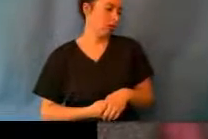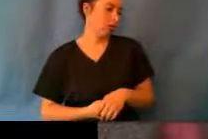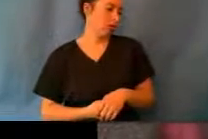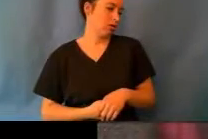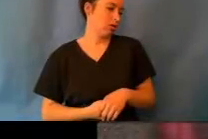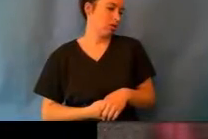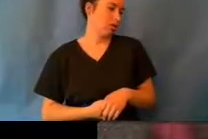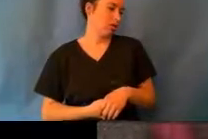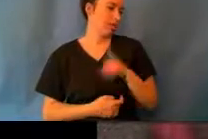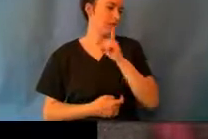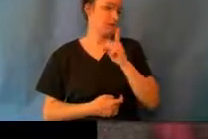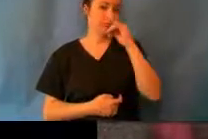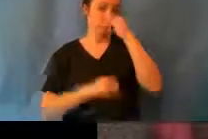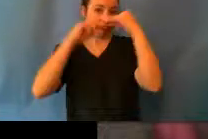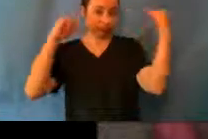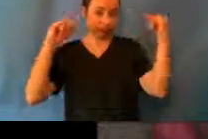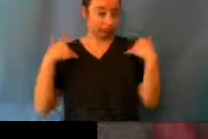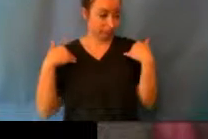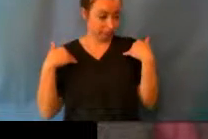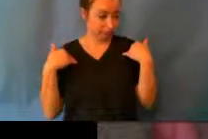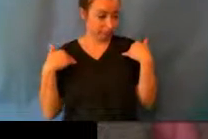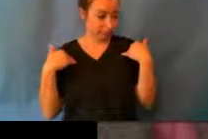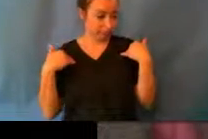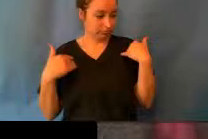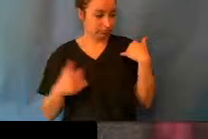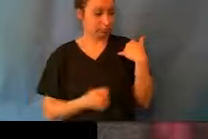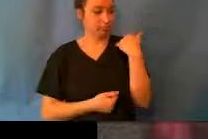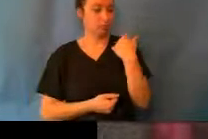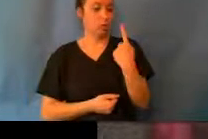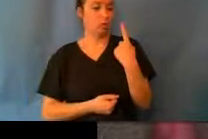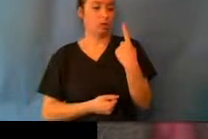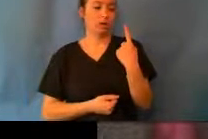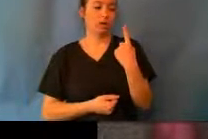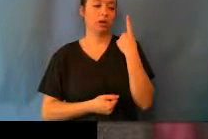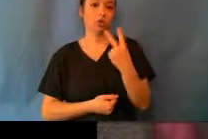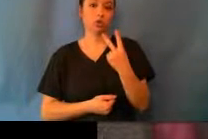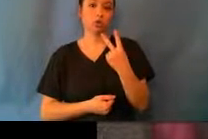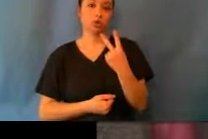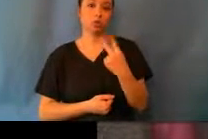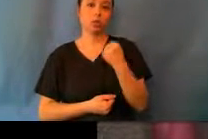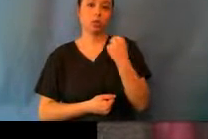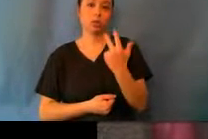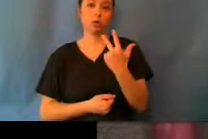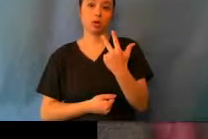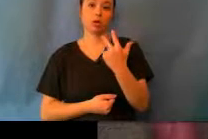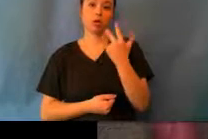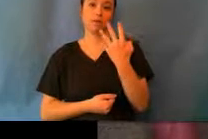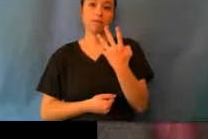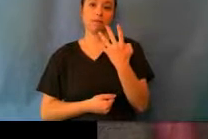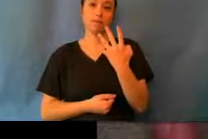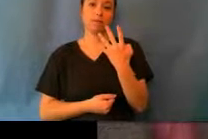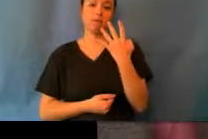We're going to make sure he's lined up where we know where he ends. And let's count. 1, 2,